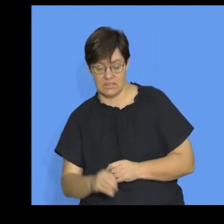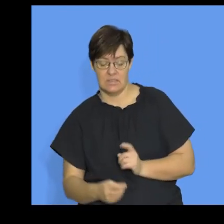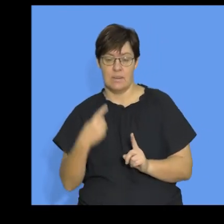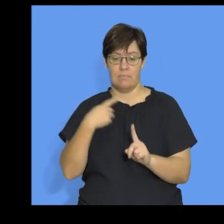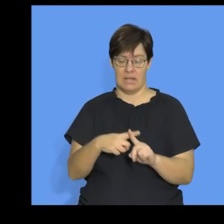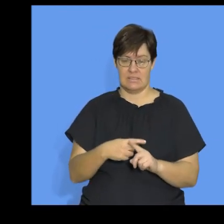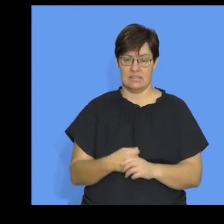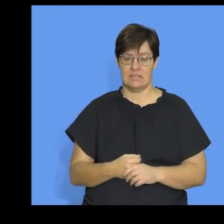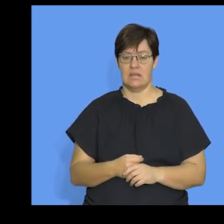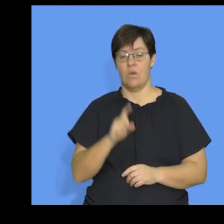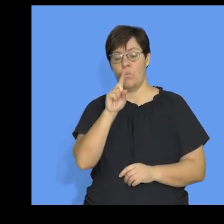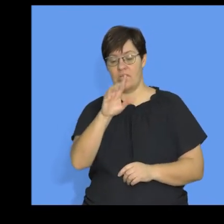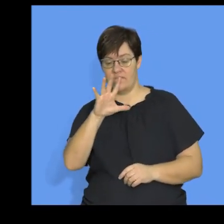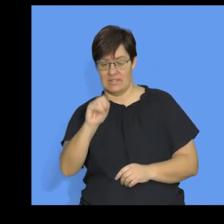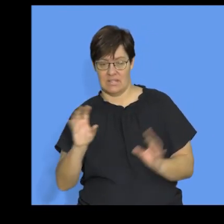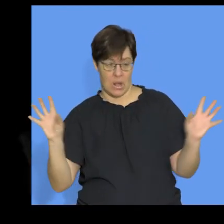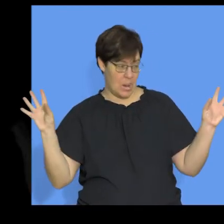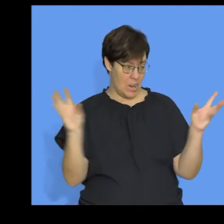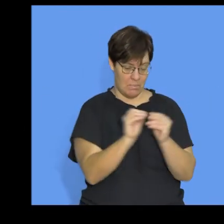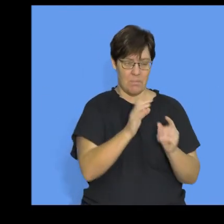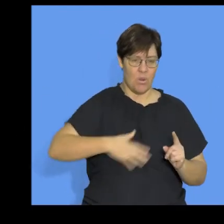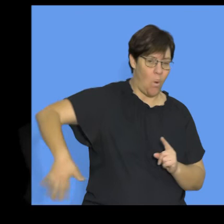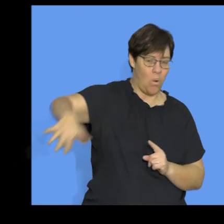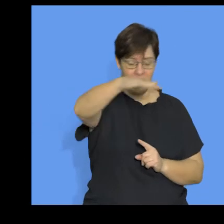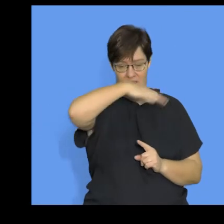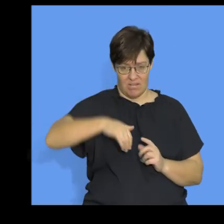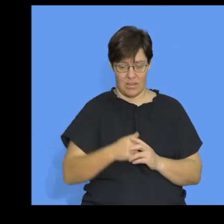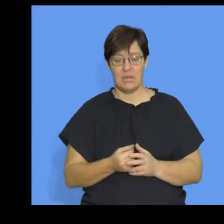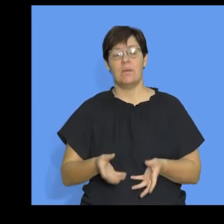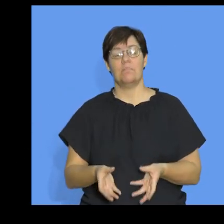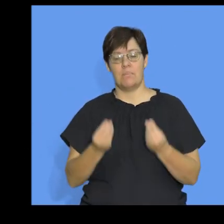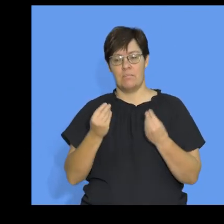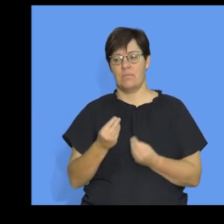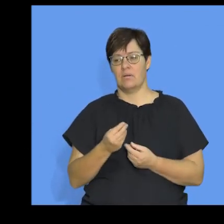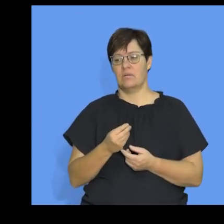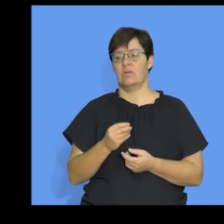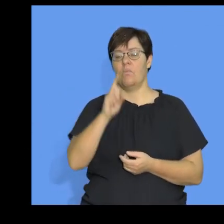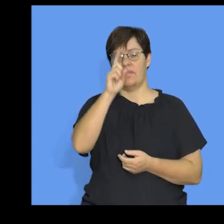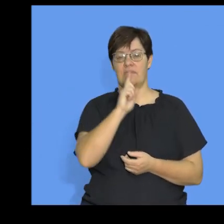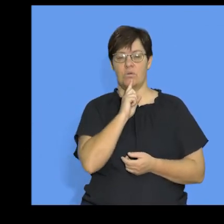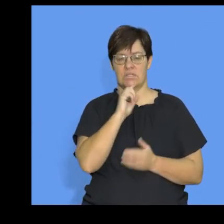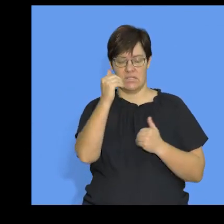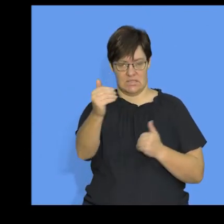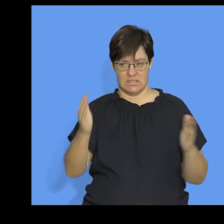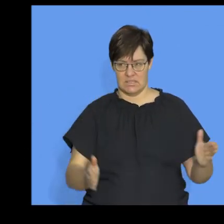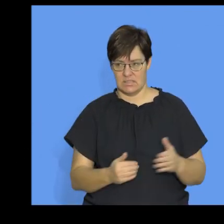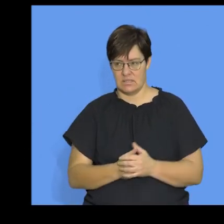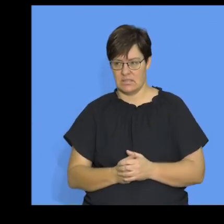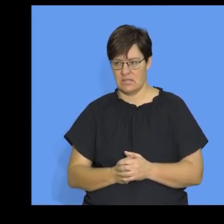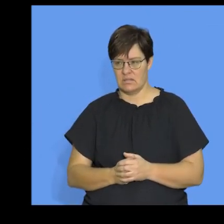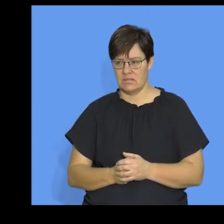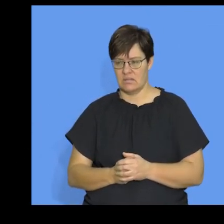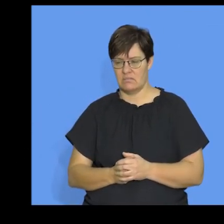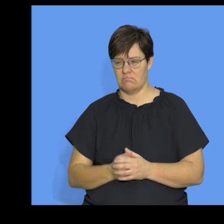plus 150, right? That will give you 250, 3, 4, 1,000 squares, I think. It should be 1,000